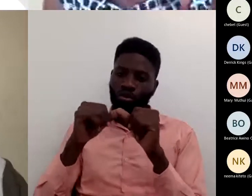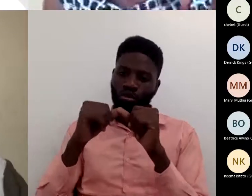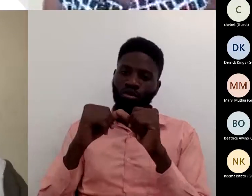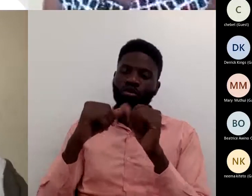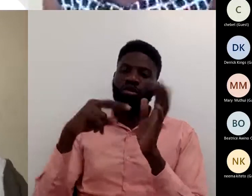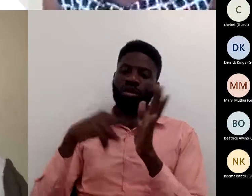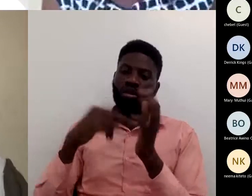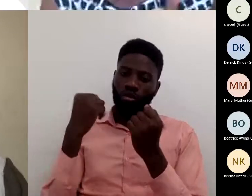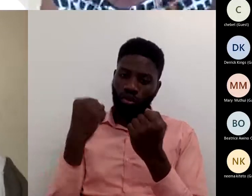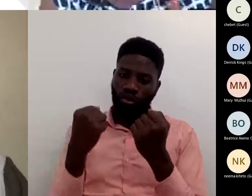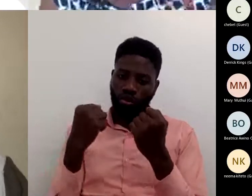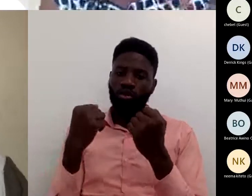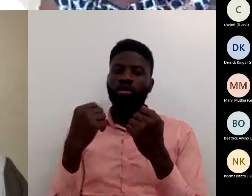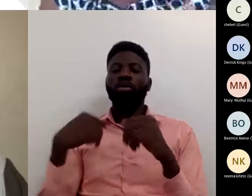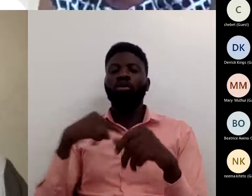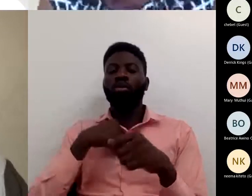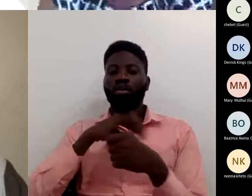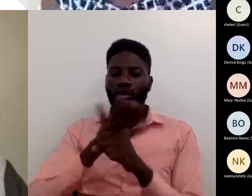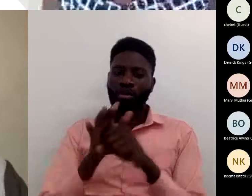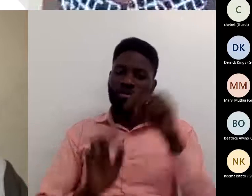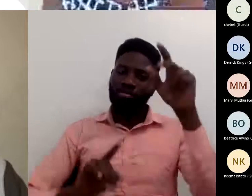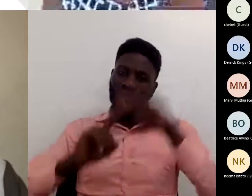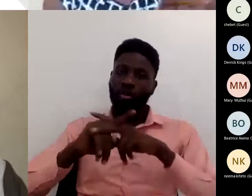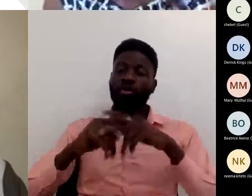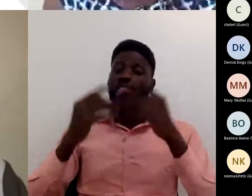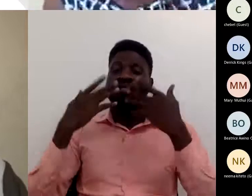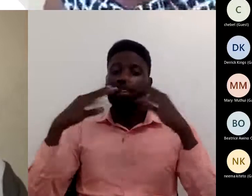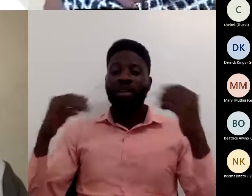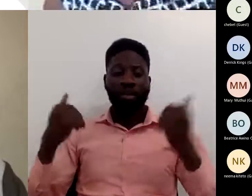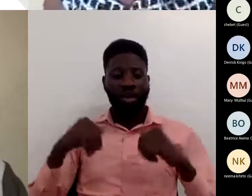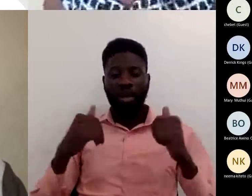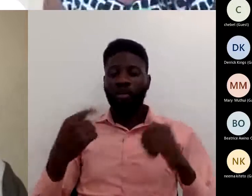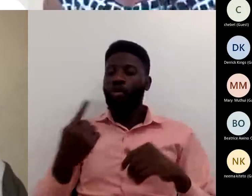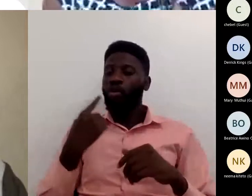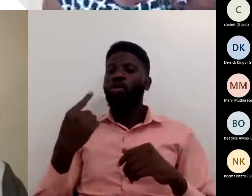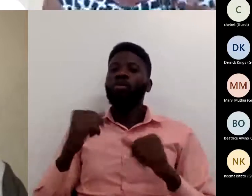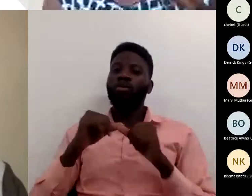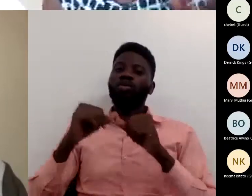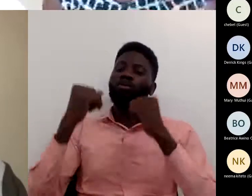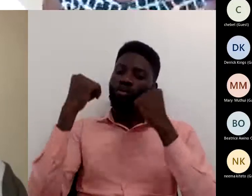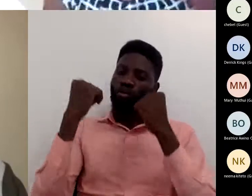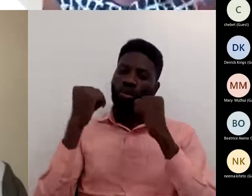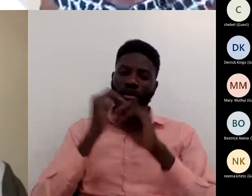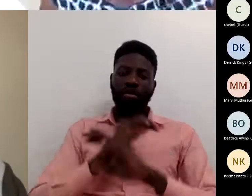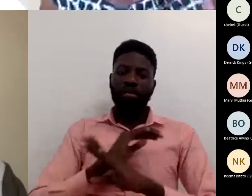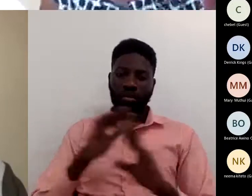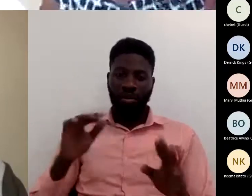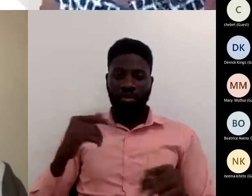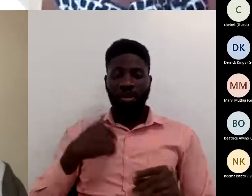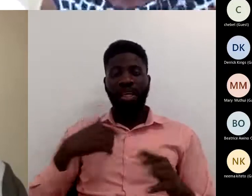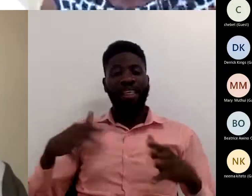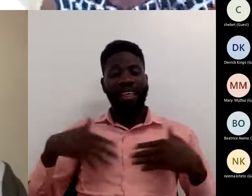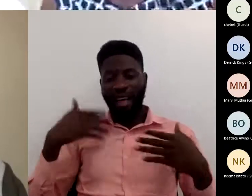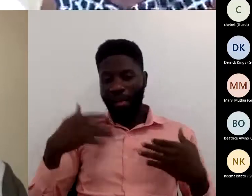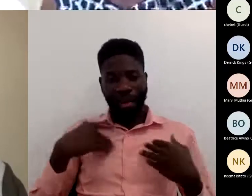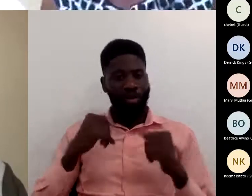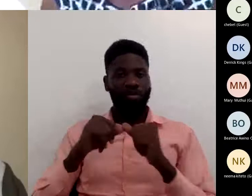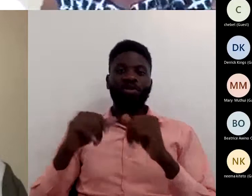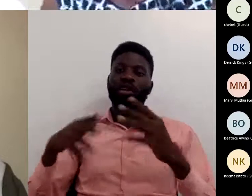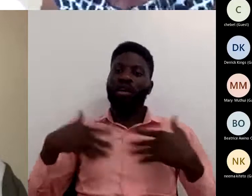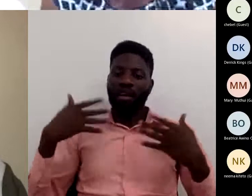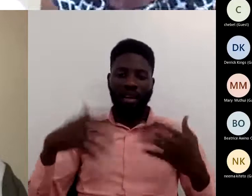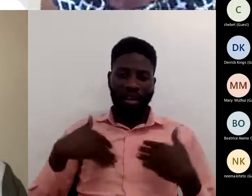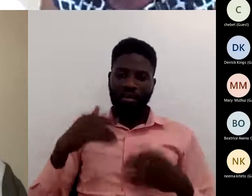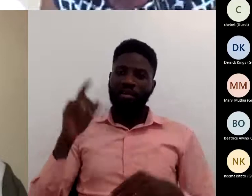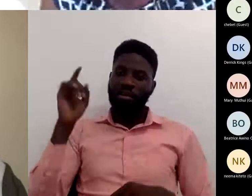going through the pandemic. It's still not over, but just being resilient. Then look at me. I'm happy and I continue to be happy. You have to